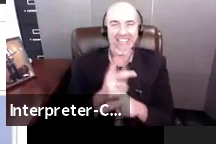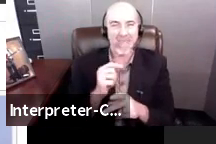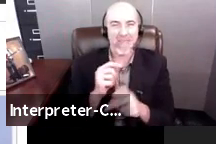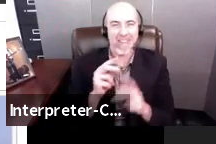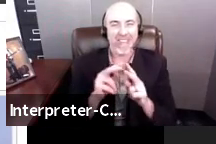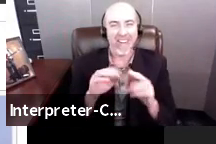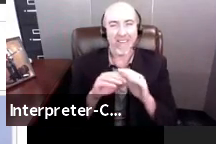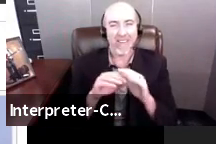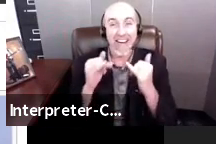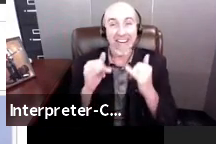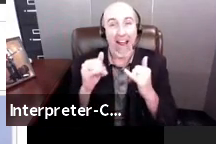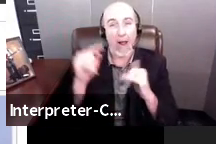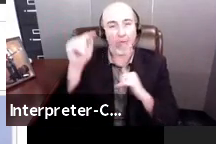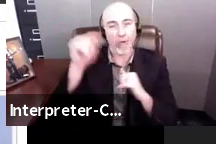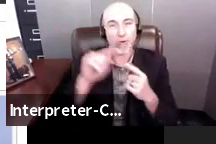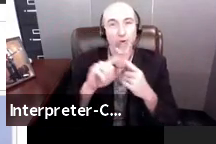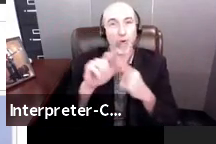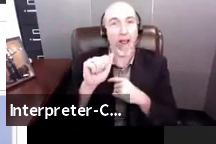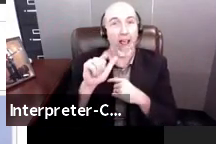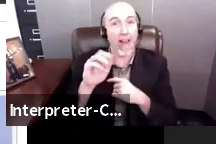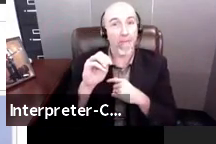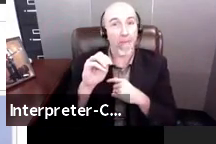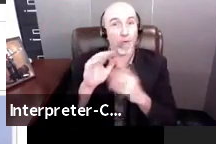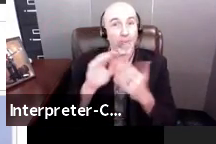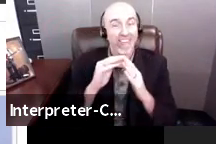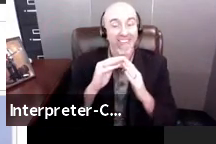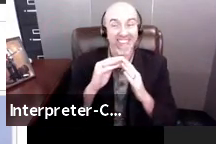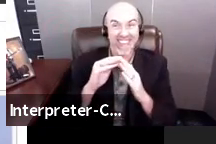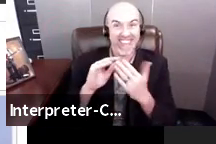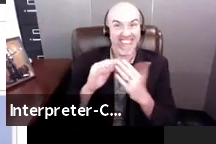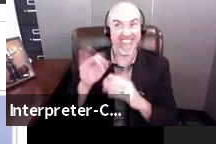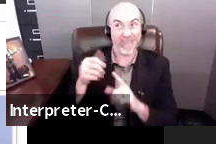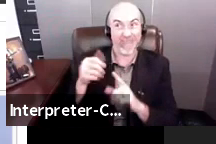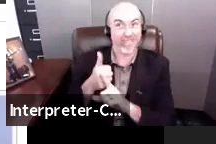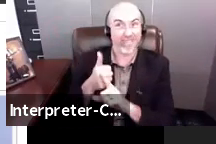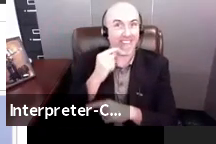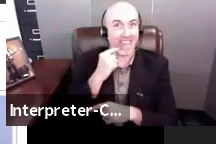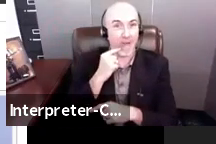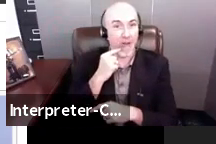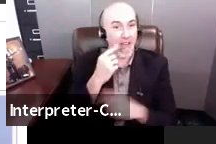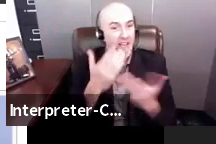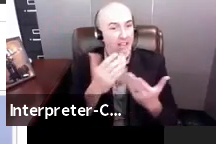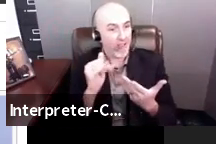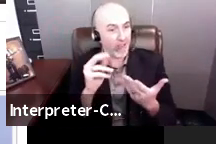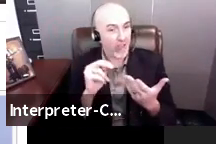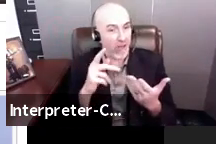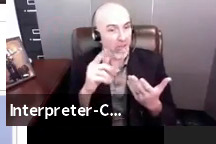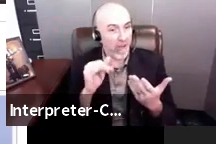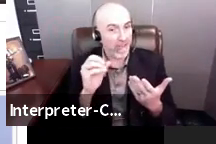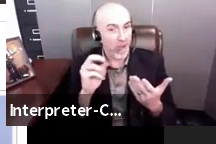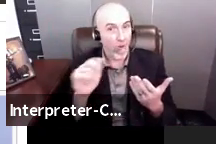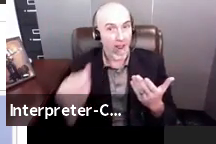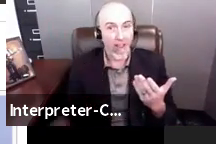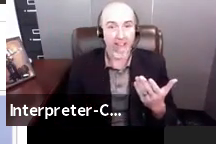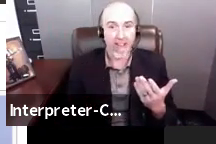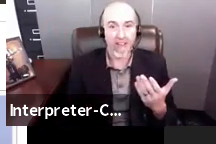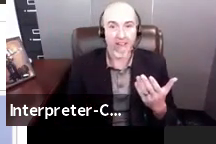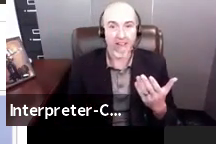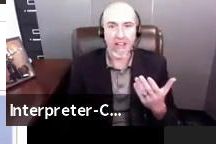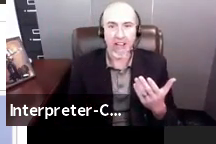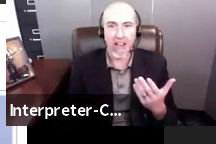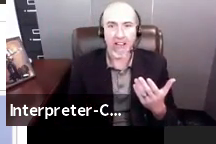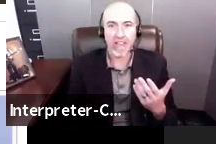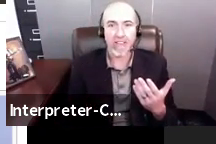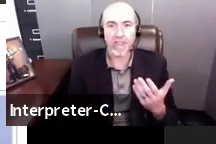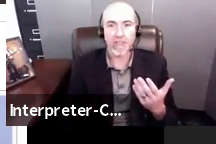Let's now head down to the Alamo City, to the city of San Antonio, and hear from Ms. Jane Passione with a video recorded from